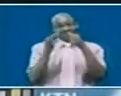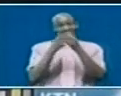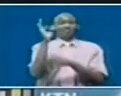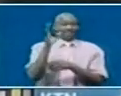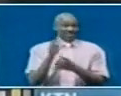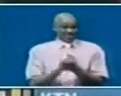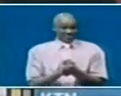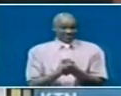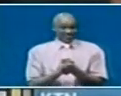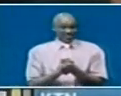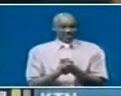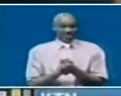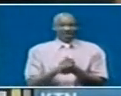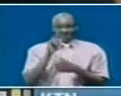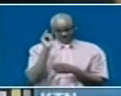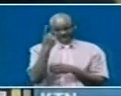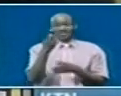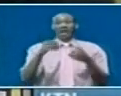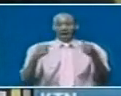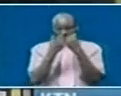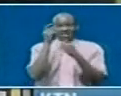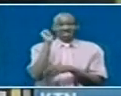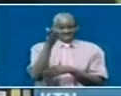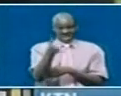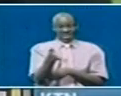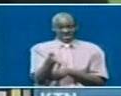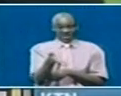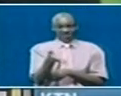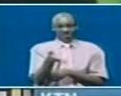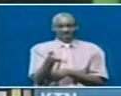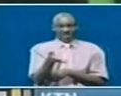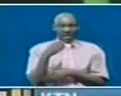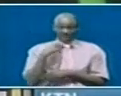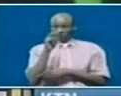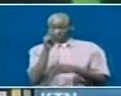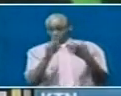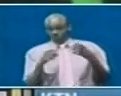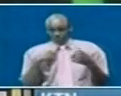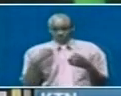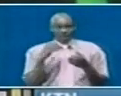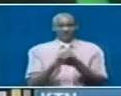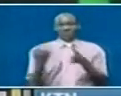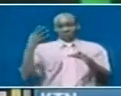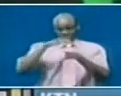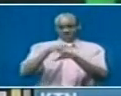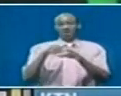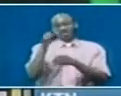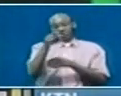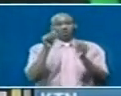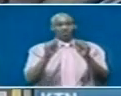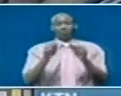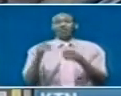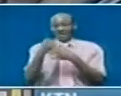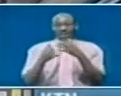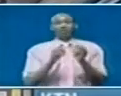18%. This is our first facility in Kenya, and we're looking at entrenching and building the Porsche brand in the